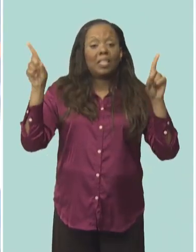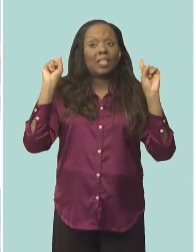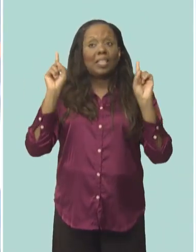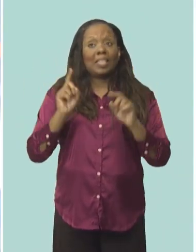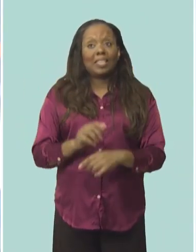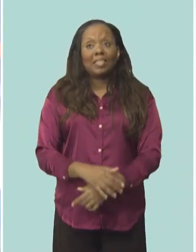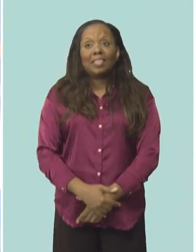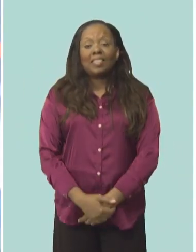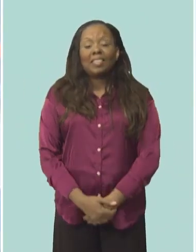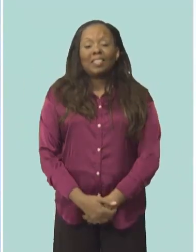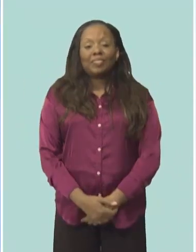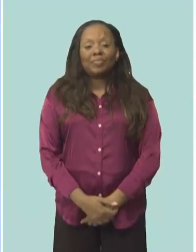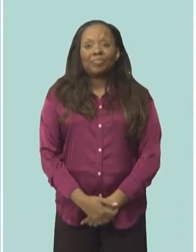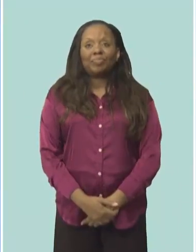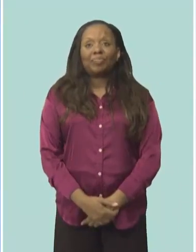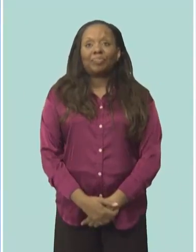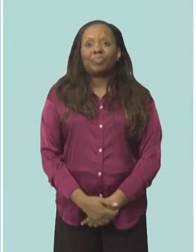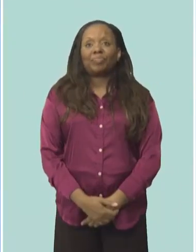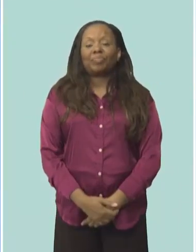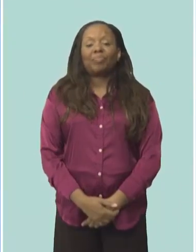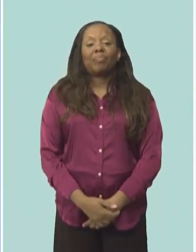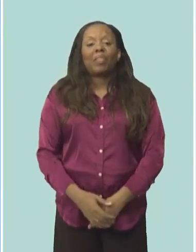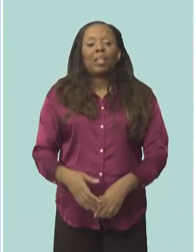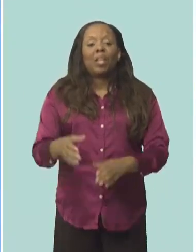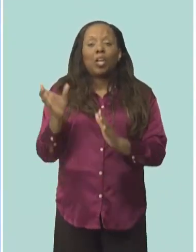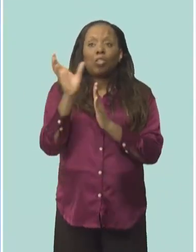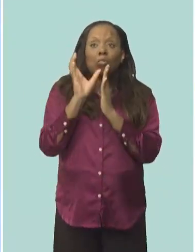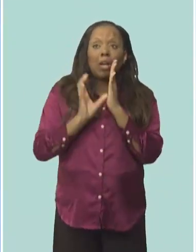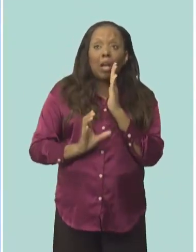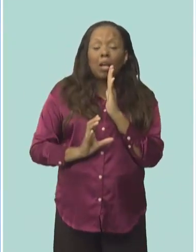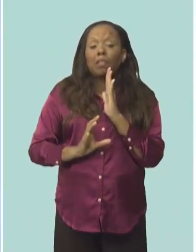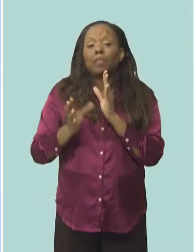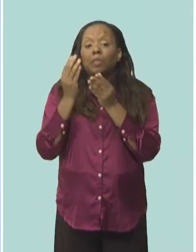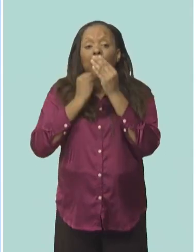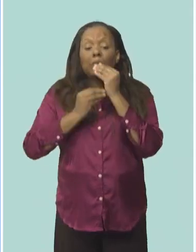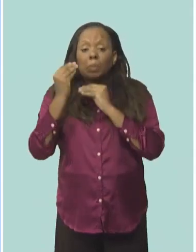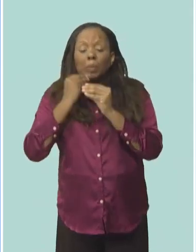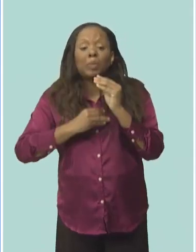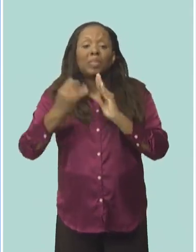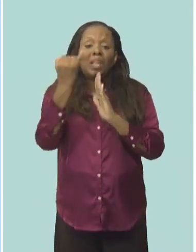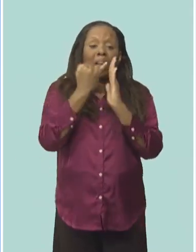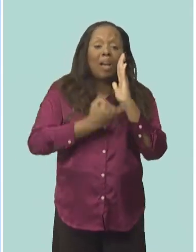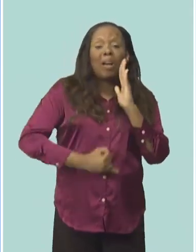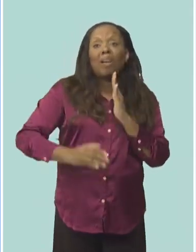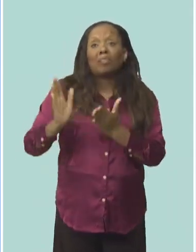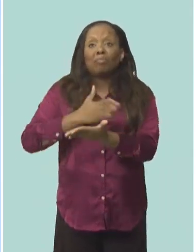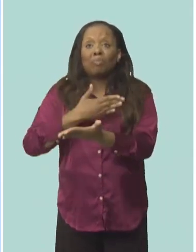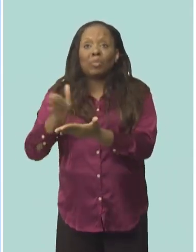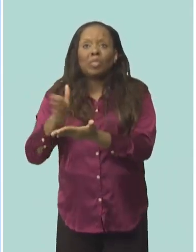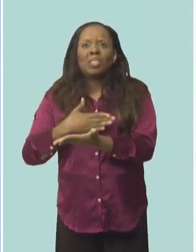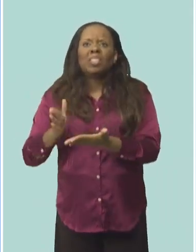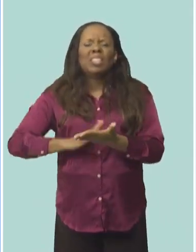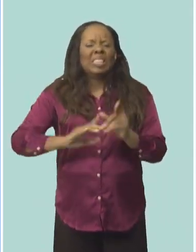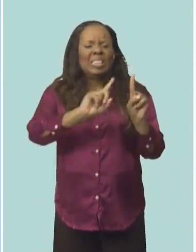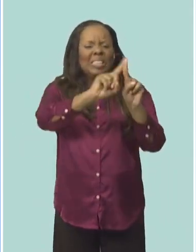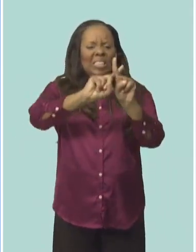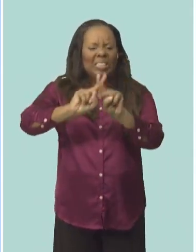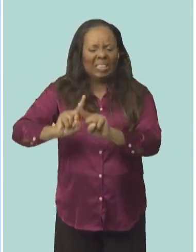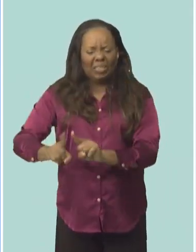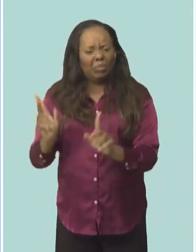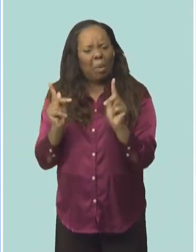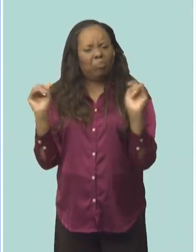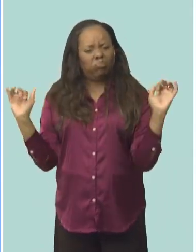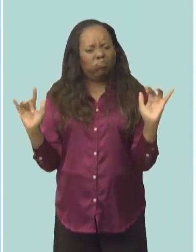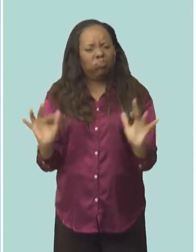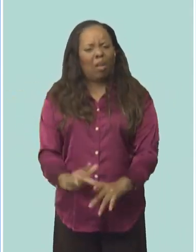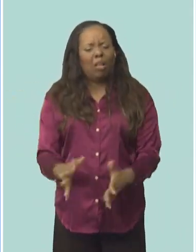more. From craft to cuisine, art to music, the stalls have been packed with visitors